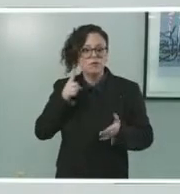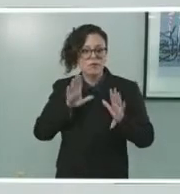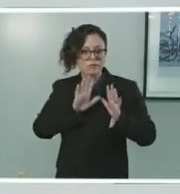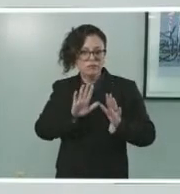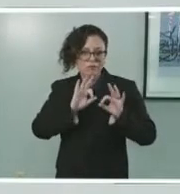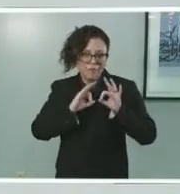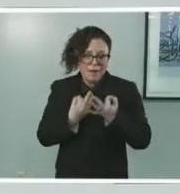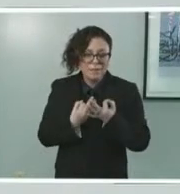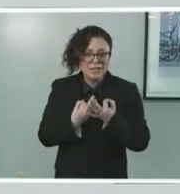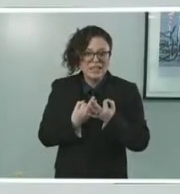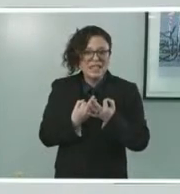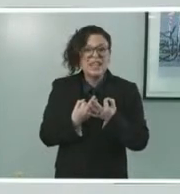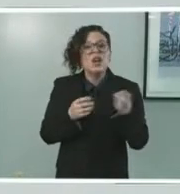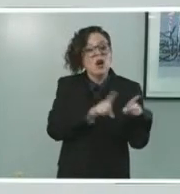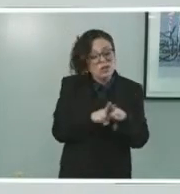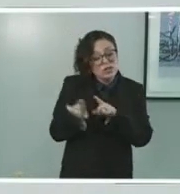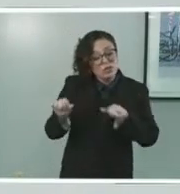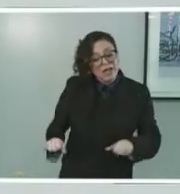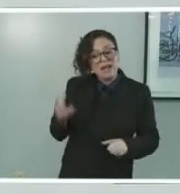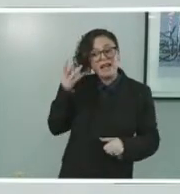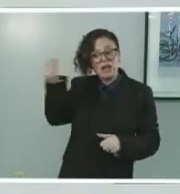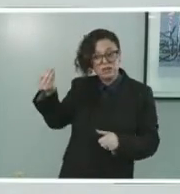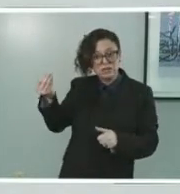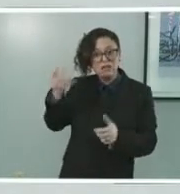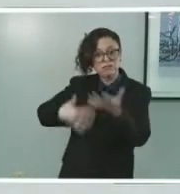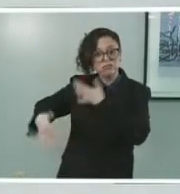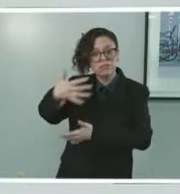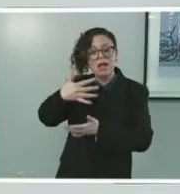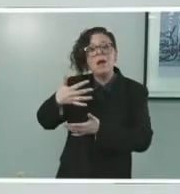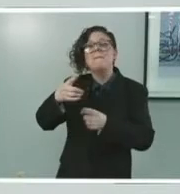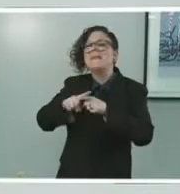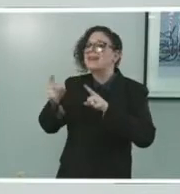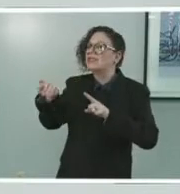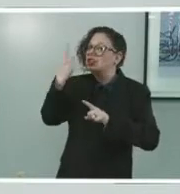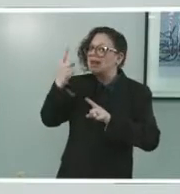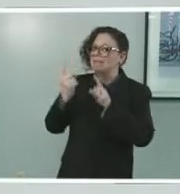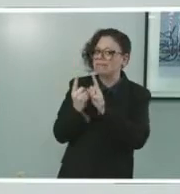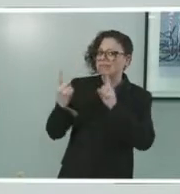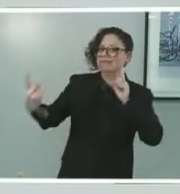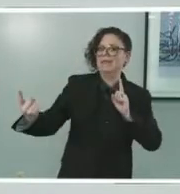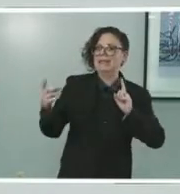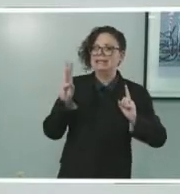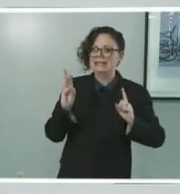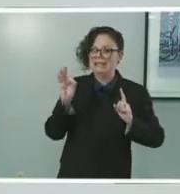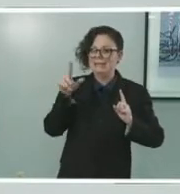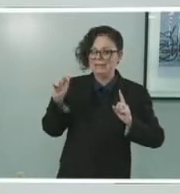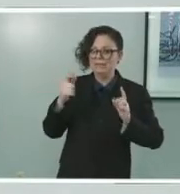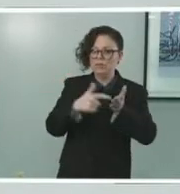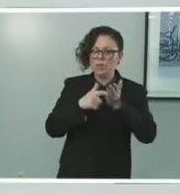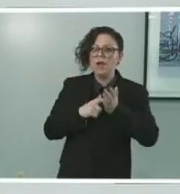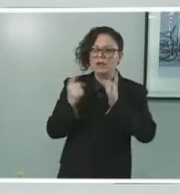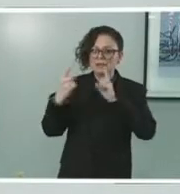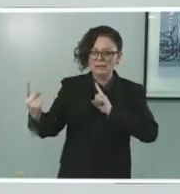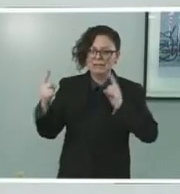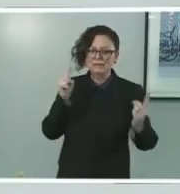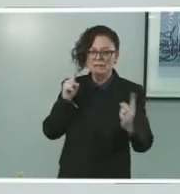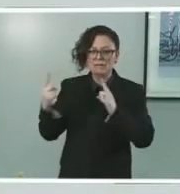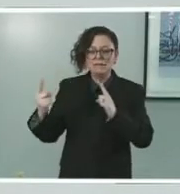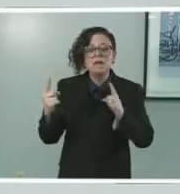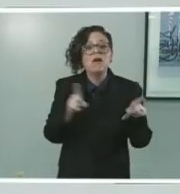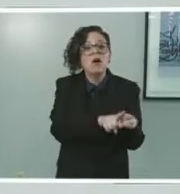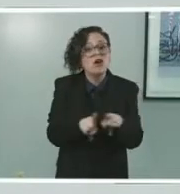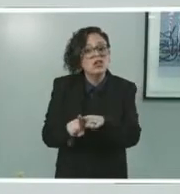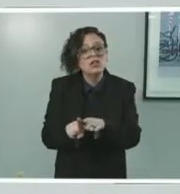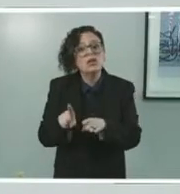keep a 6-foot social distance from other people. And the last is working for businesses and organizations that are allowed